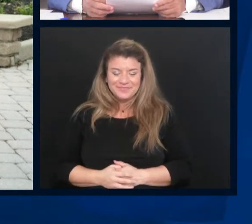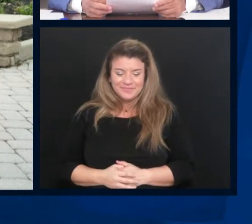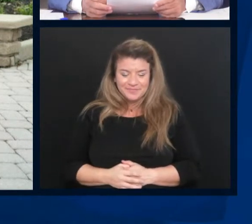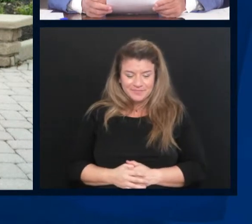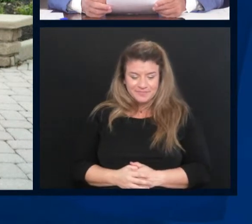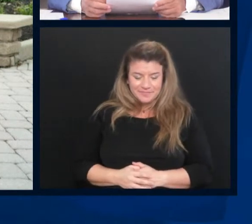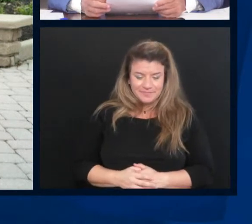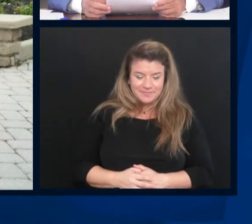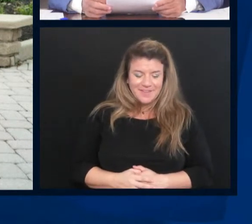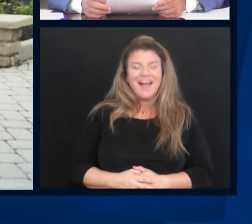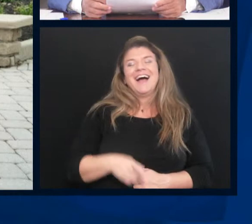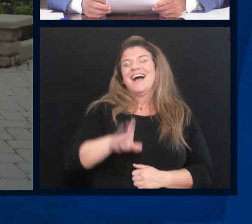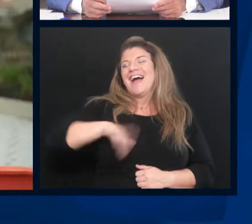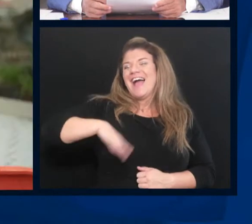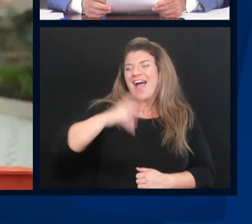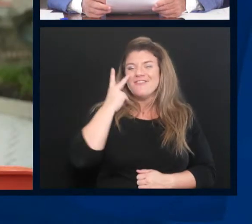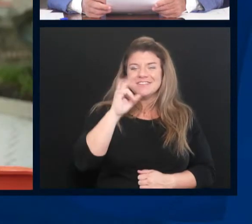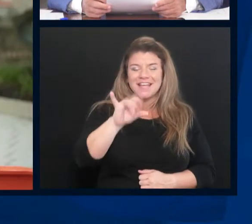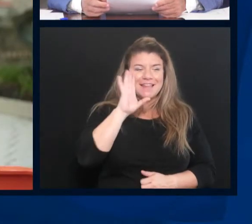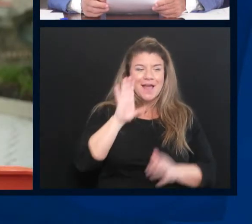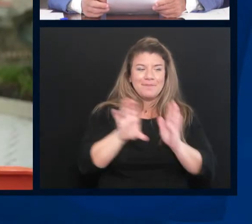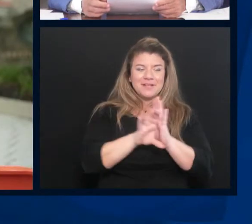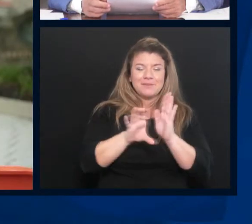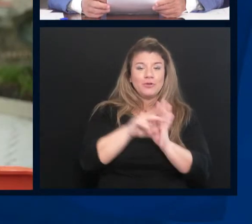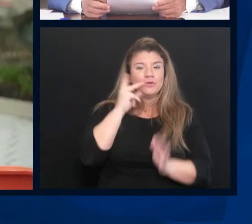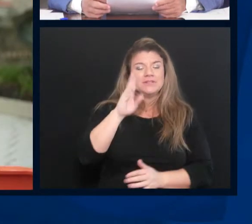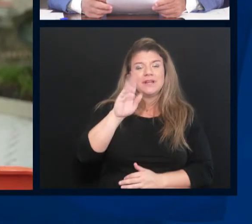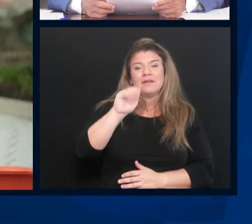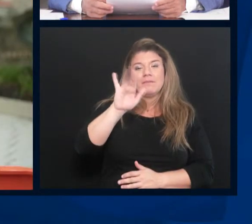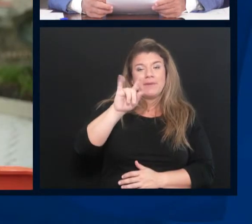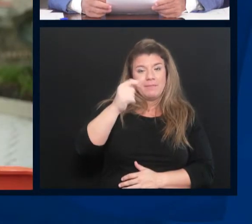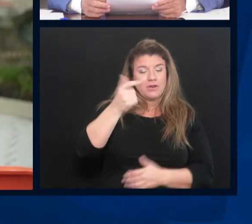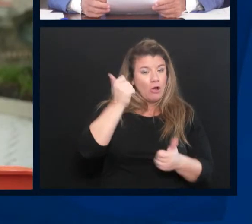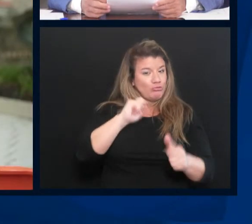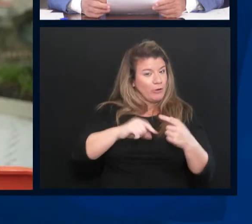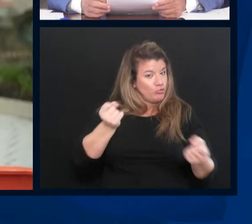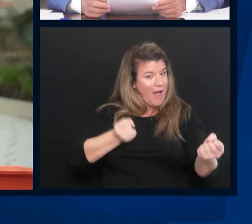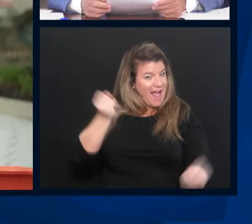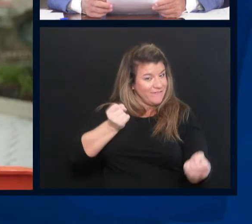I hadn't seen that picture, but you can see Baby Dog's trying to drive it,